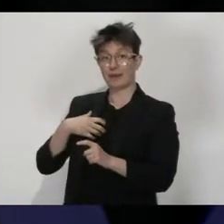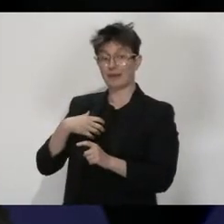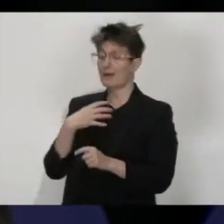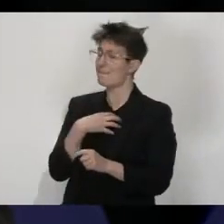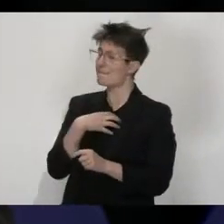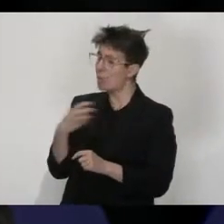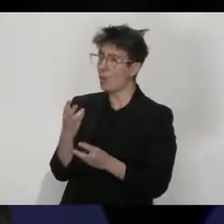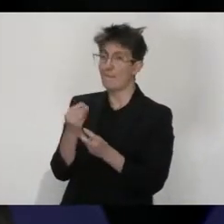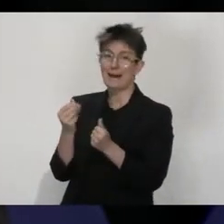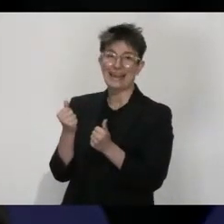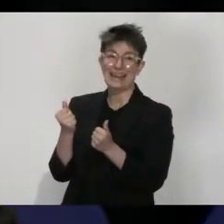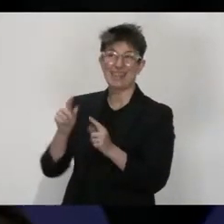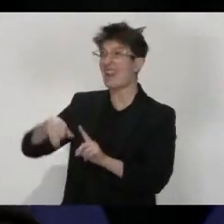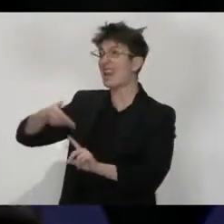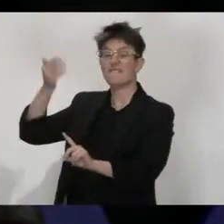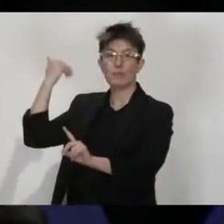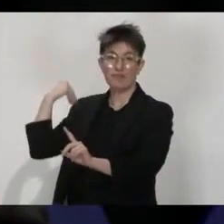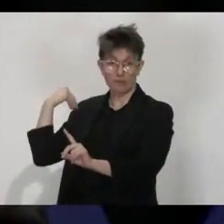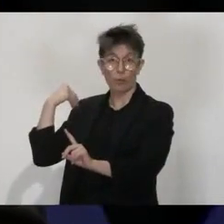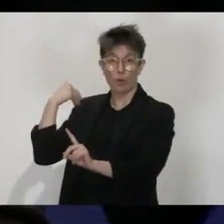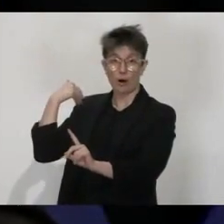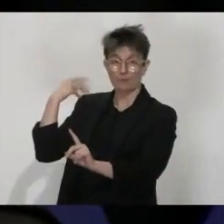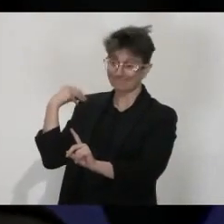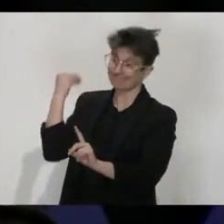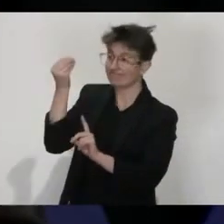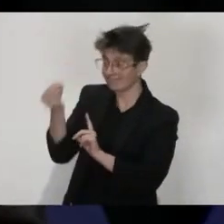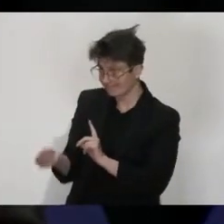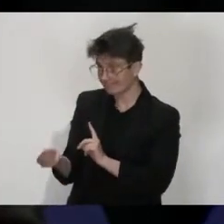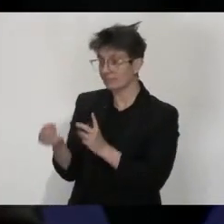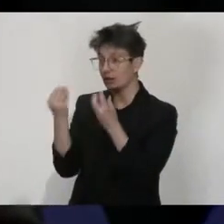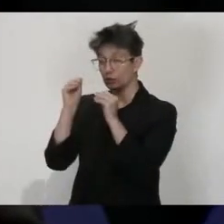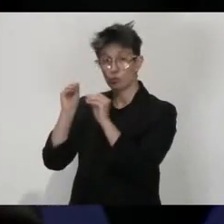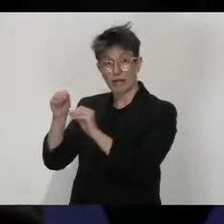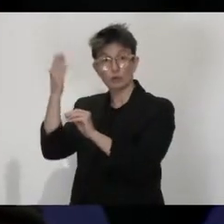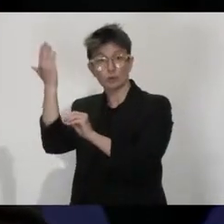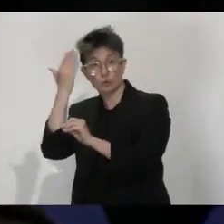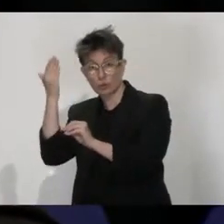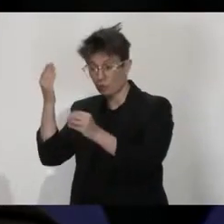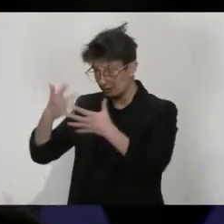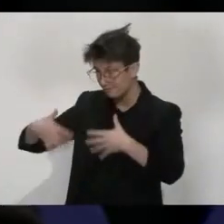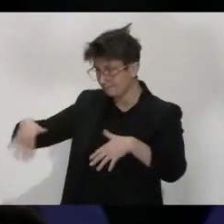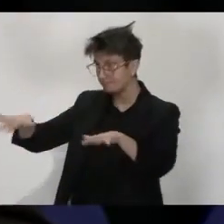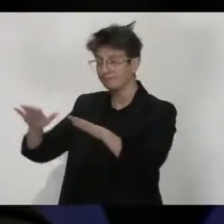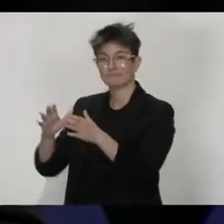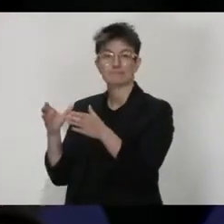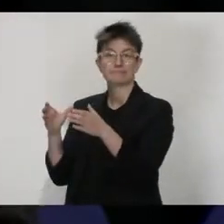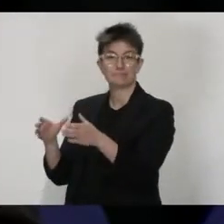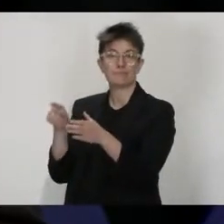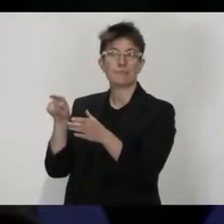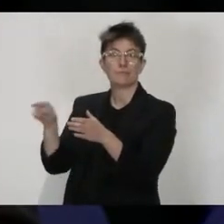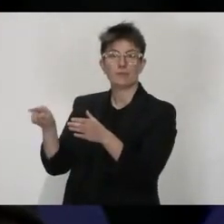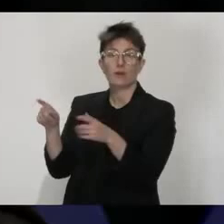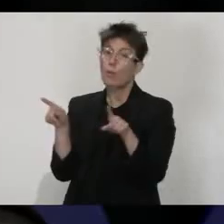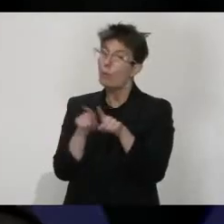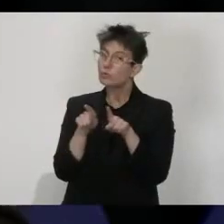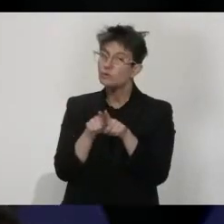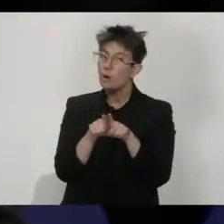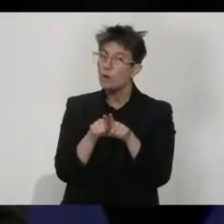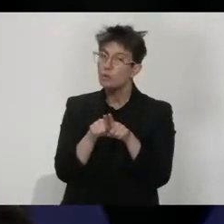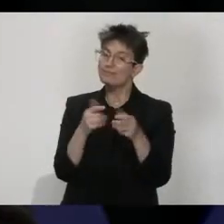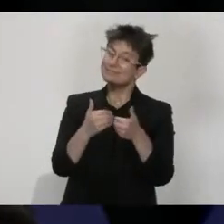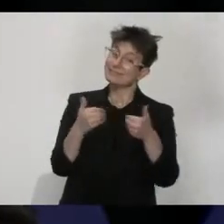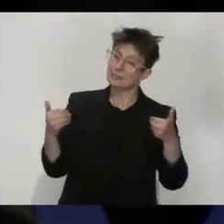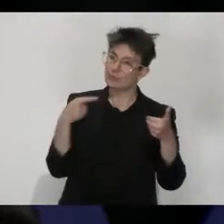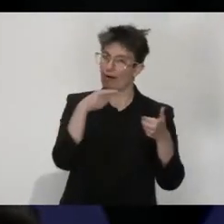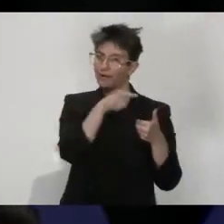much any government before that. There is also a process about shovel-ready projects which regions have put forward to us. I can